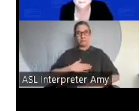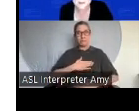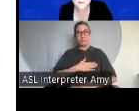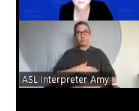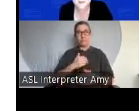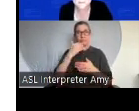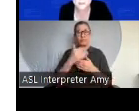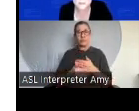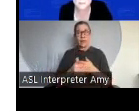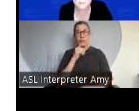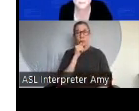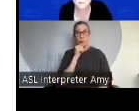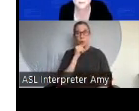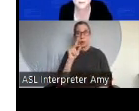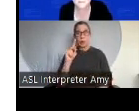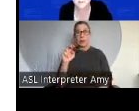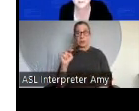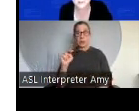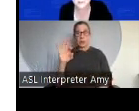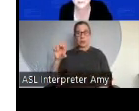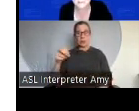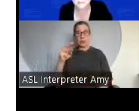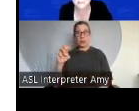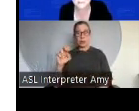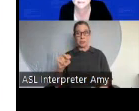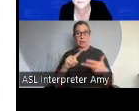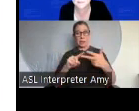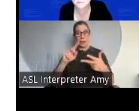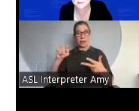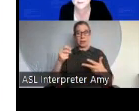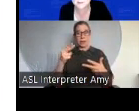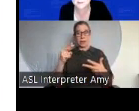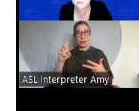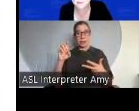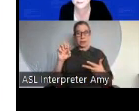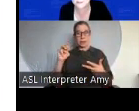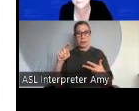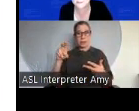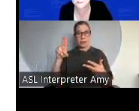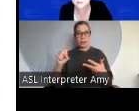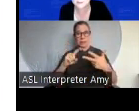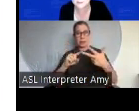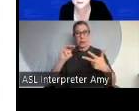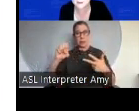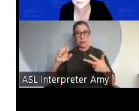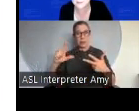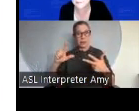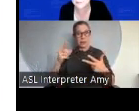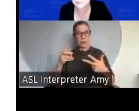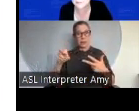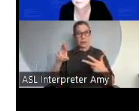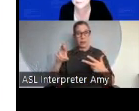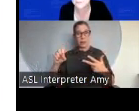next, if we're there with us, we have Ken Fishman, followed by Keith DeMatteis, followed by Michael Harachi. There's our